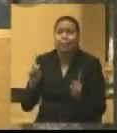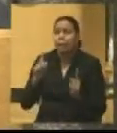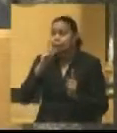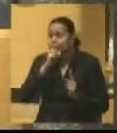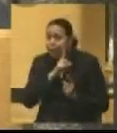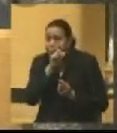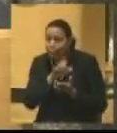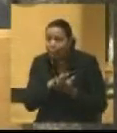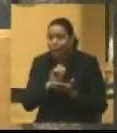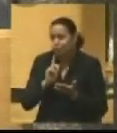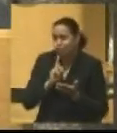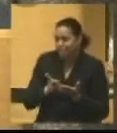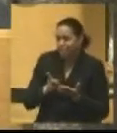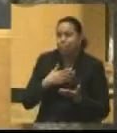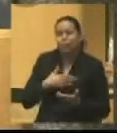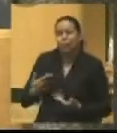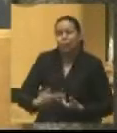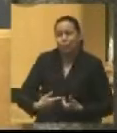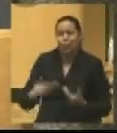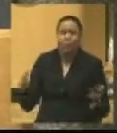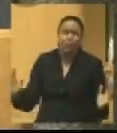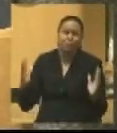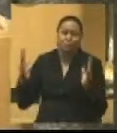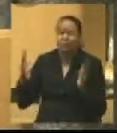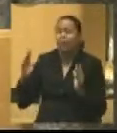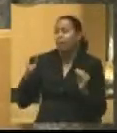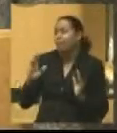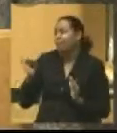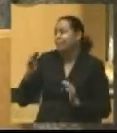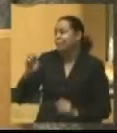Myths and Realities. Please join me in welcoming Professor James Oakes.